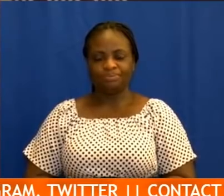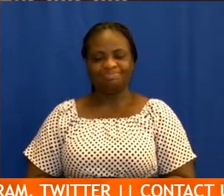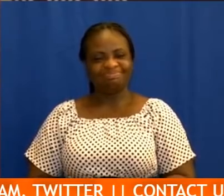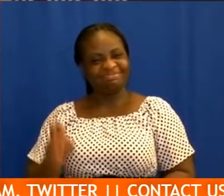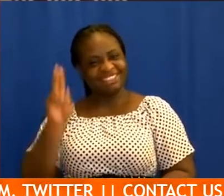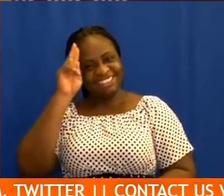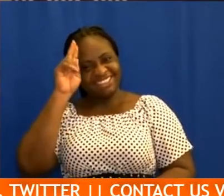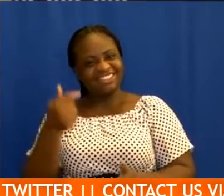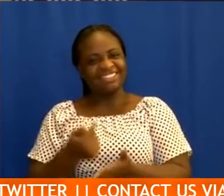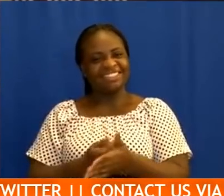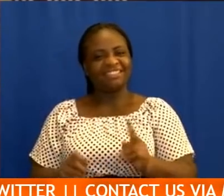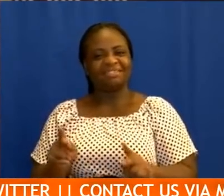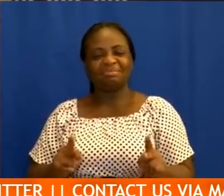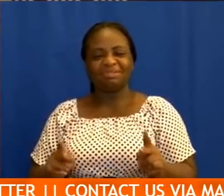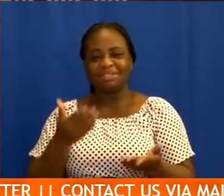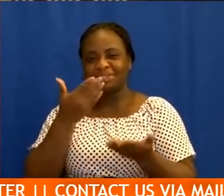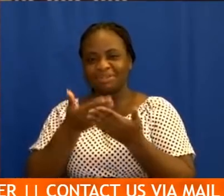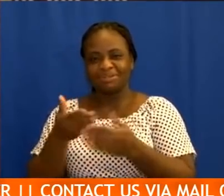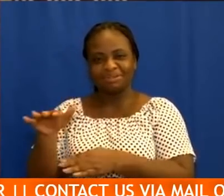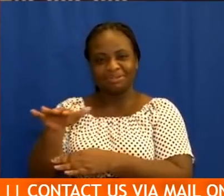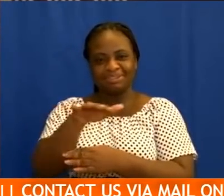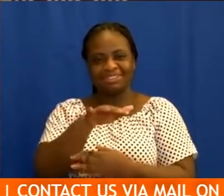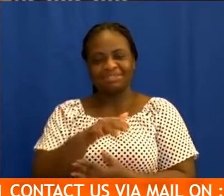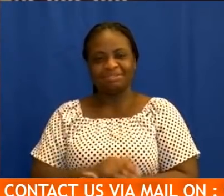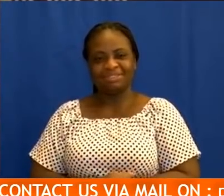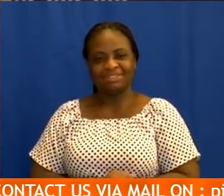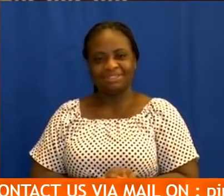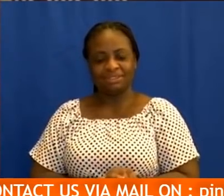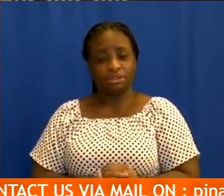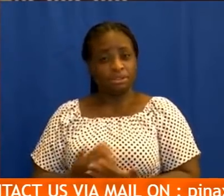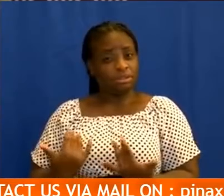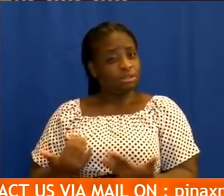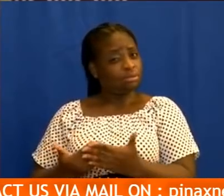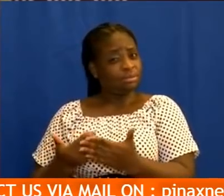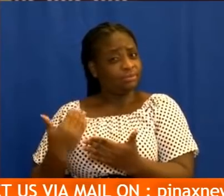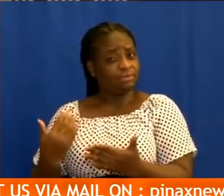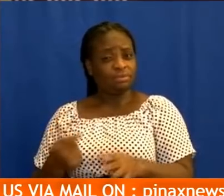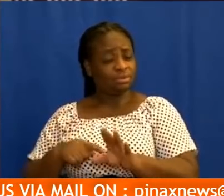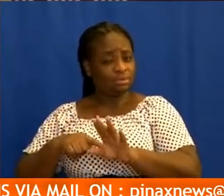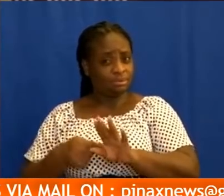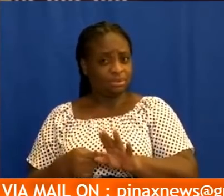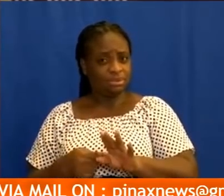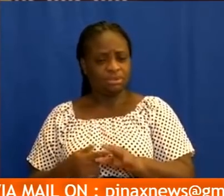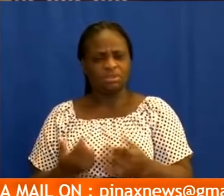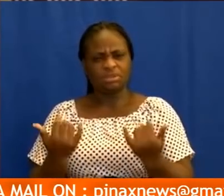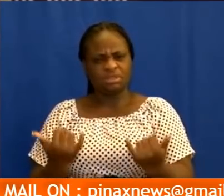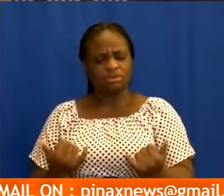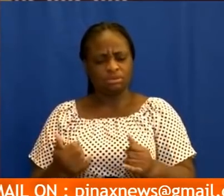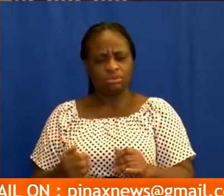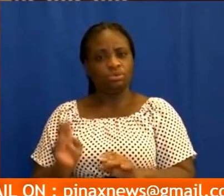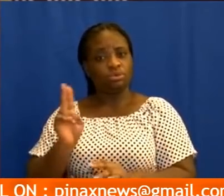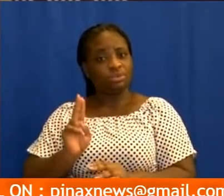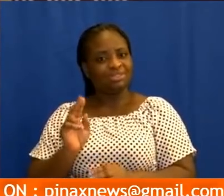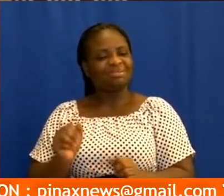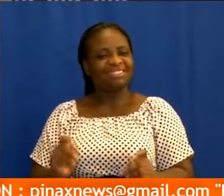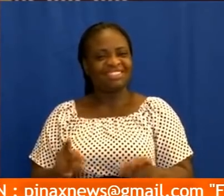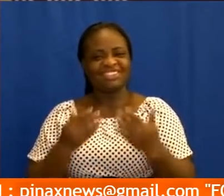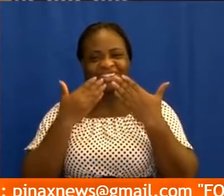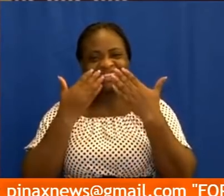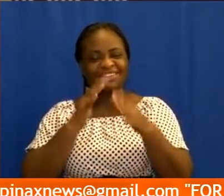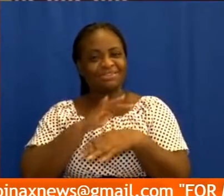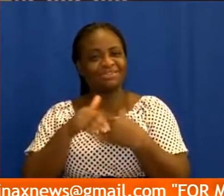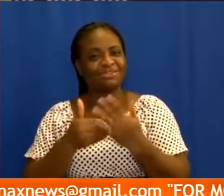Fellow Ghanaians, good evening. Before I start, let me use this opportunity to thank you